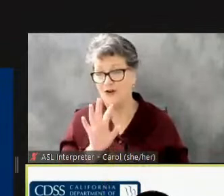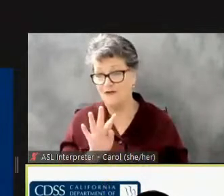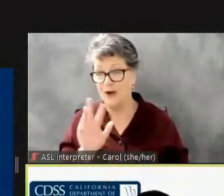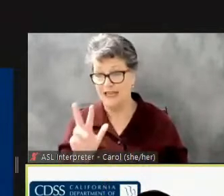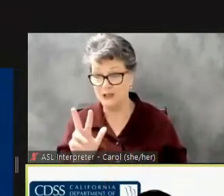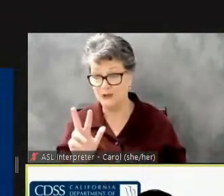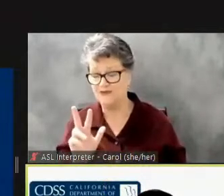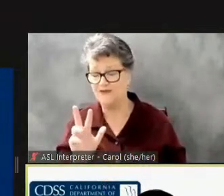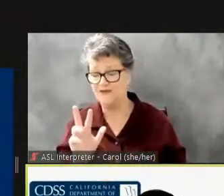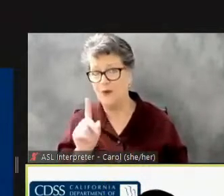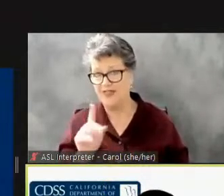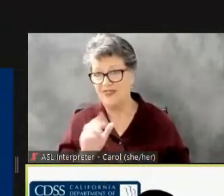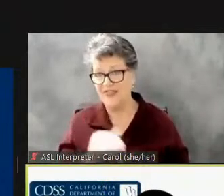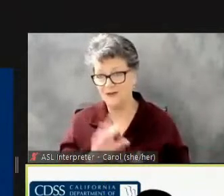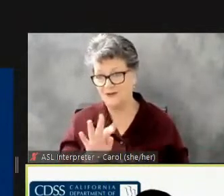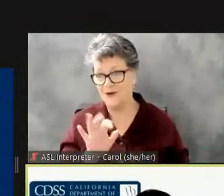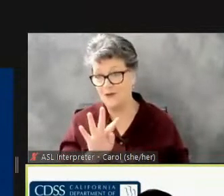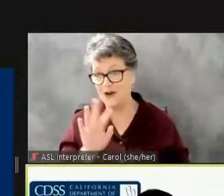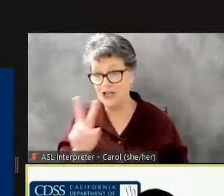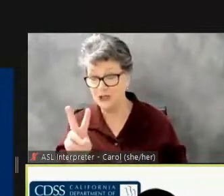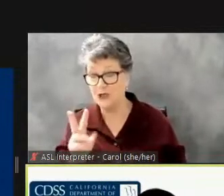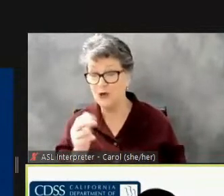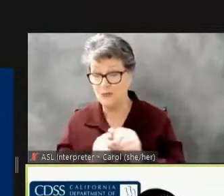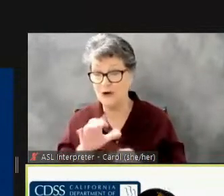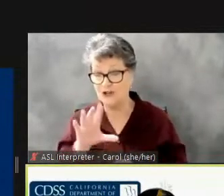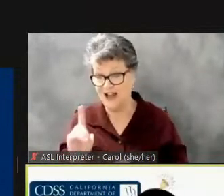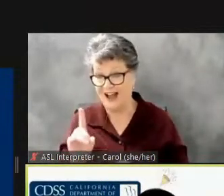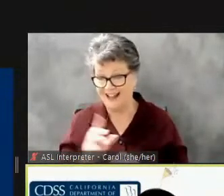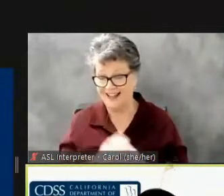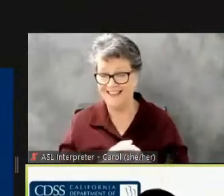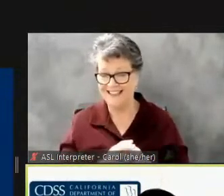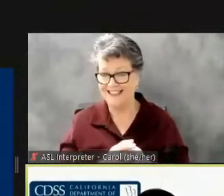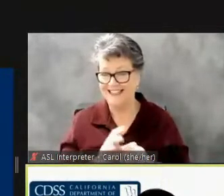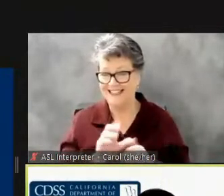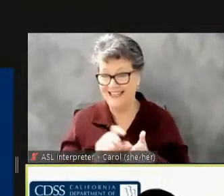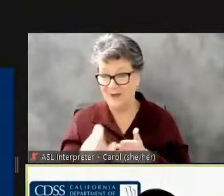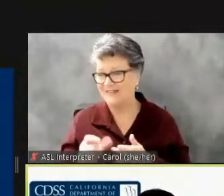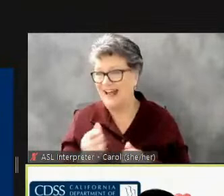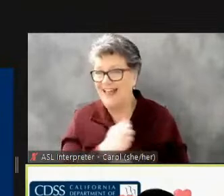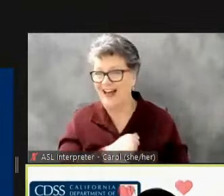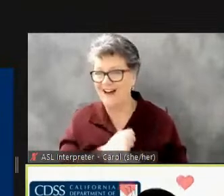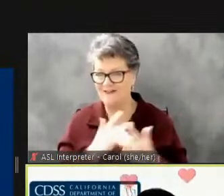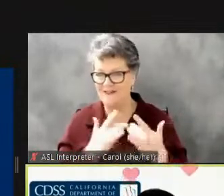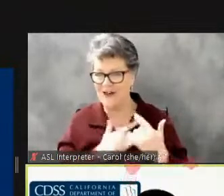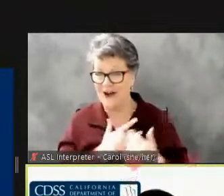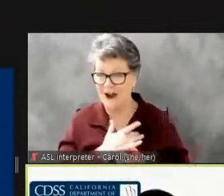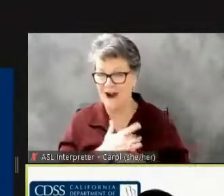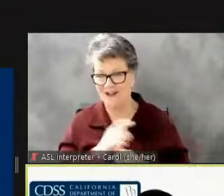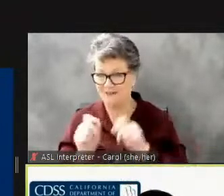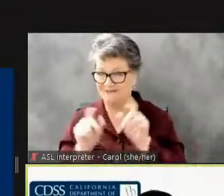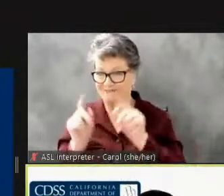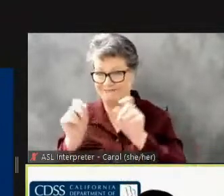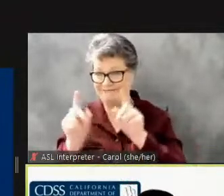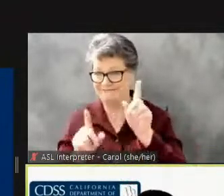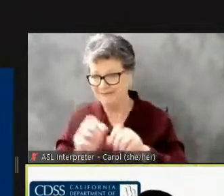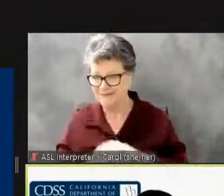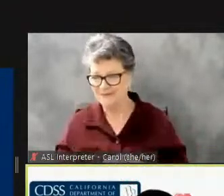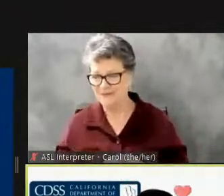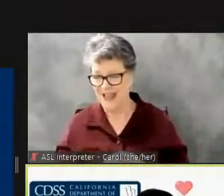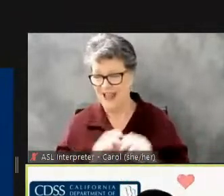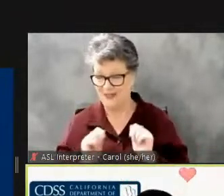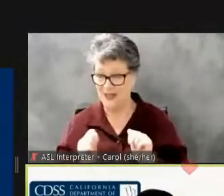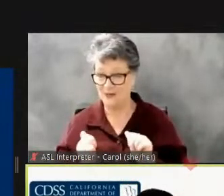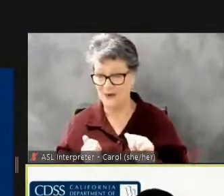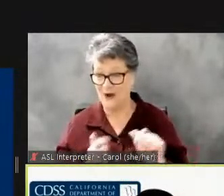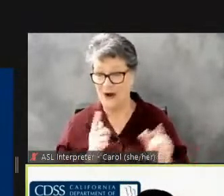$1,442 per child stipend. And I love the emojis that are coming up. Definitely would echo the hearts. Because those were all in